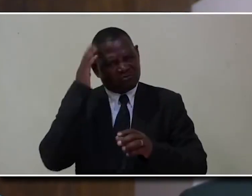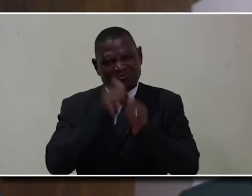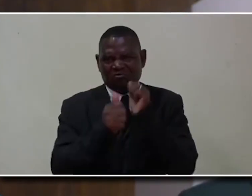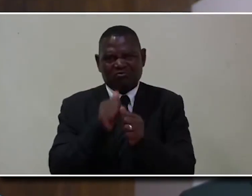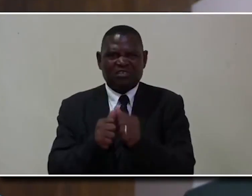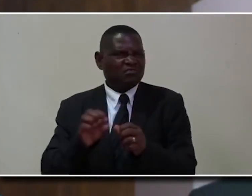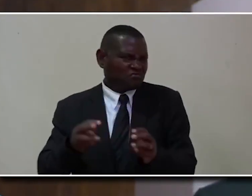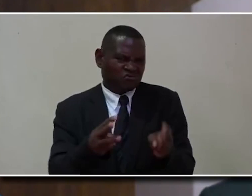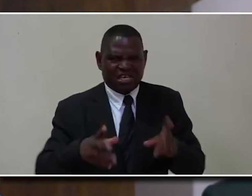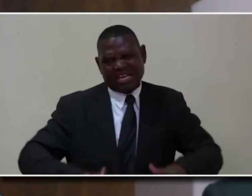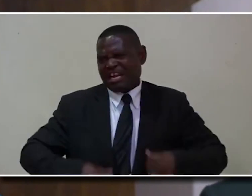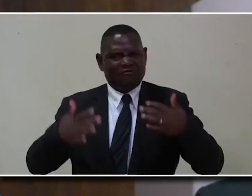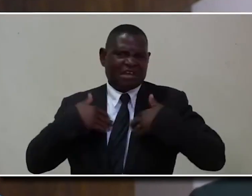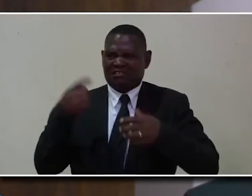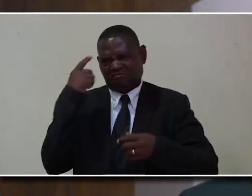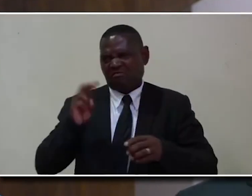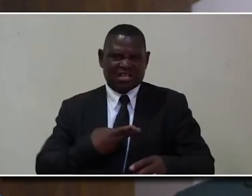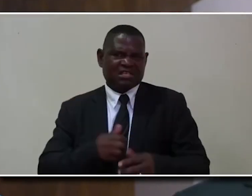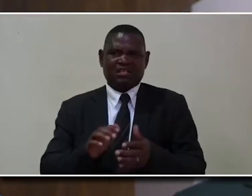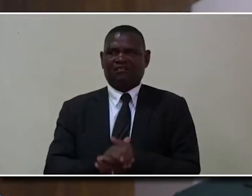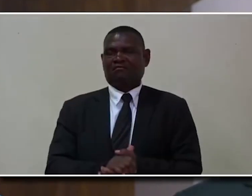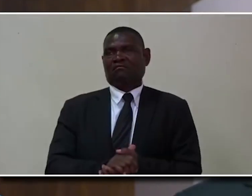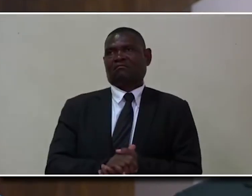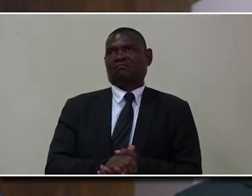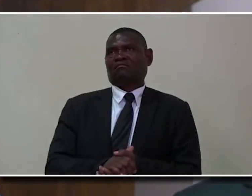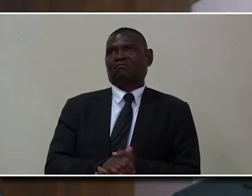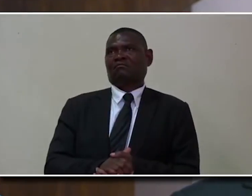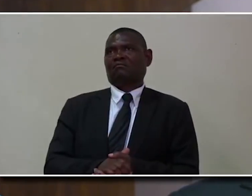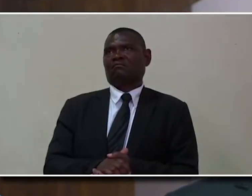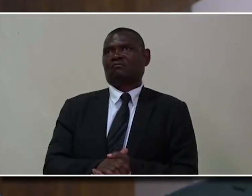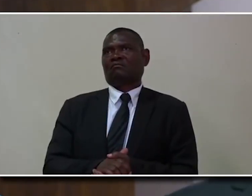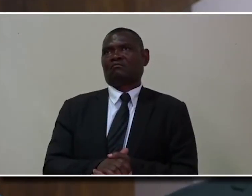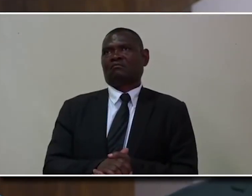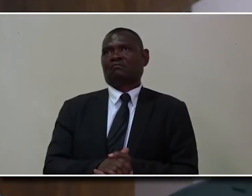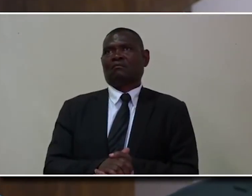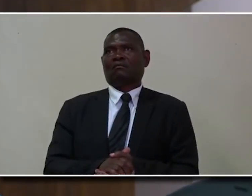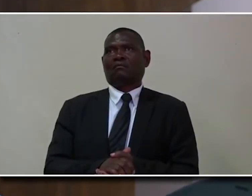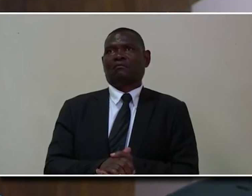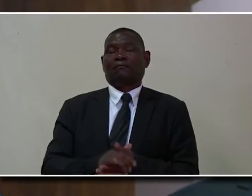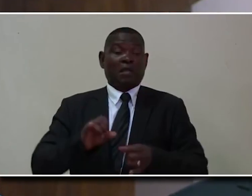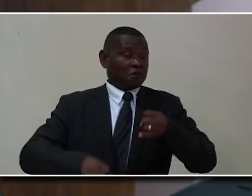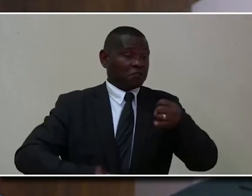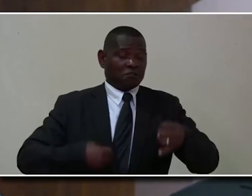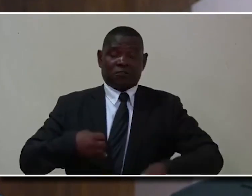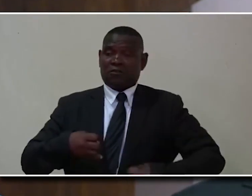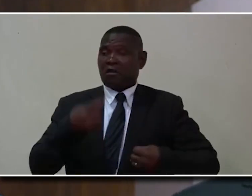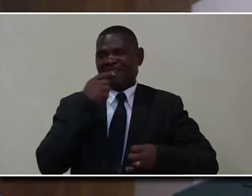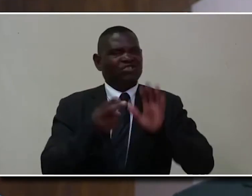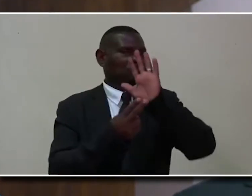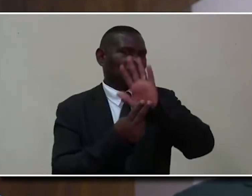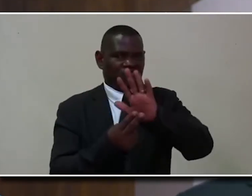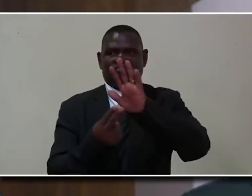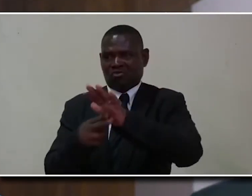in this life. Kulibe ndava zotesa nzeru zomwe tipyolamo mu moyo wathu uwu. Joy must be reflected in our deeds and in